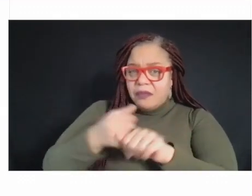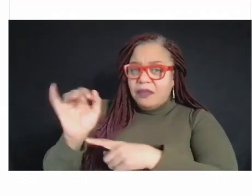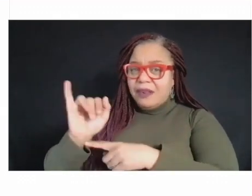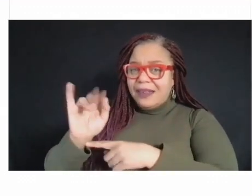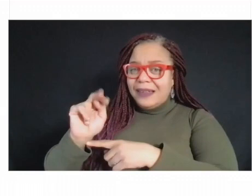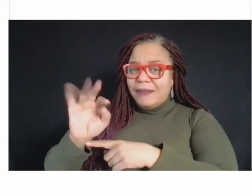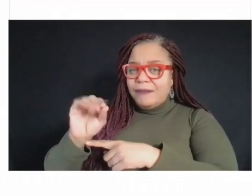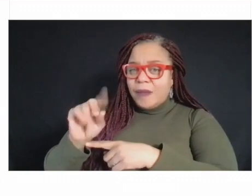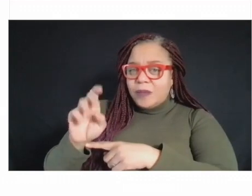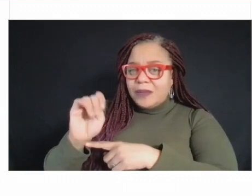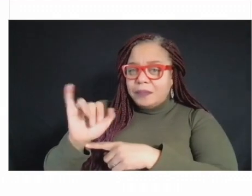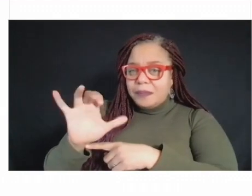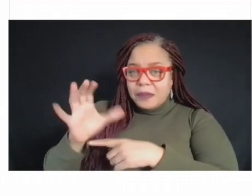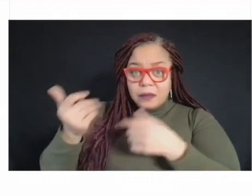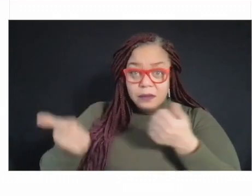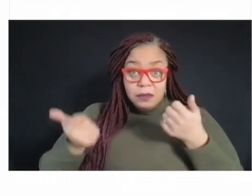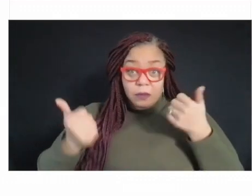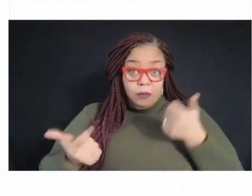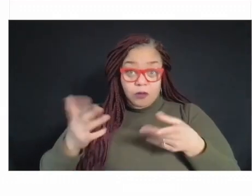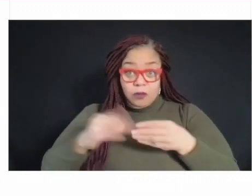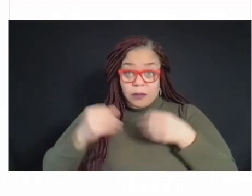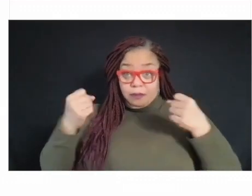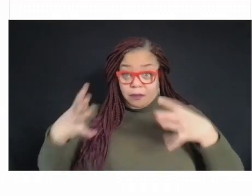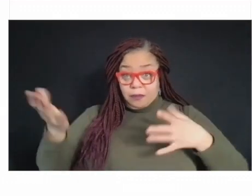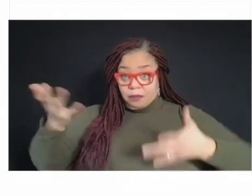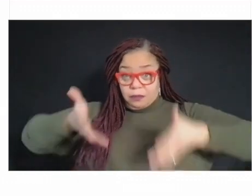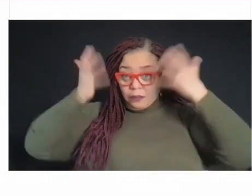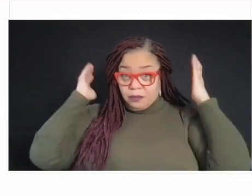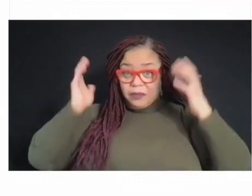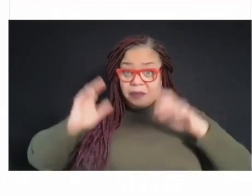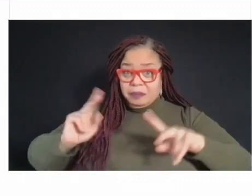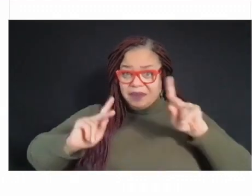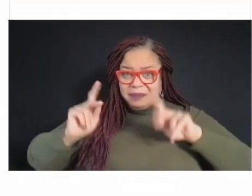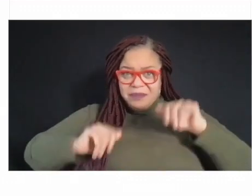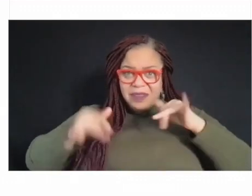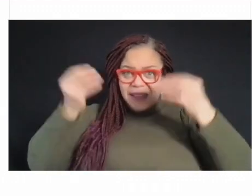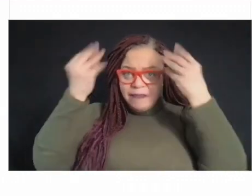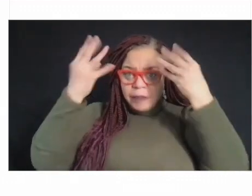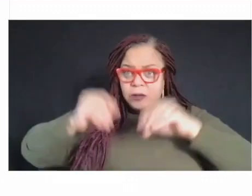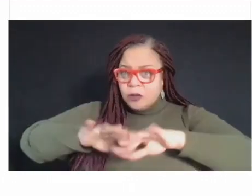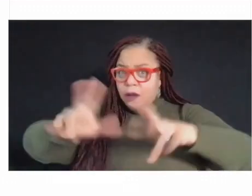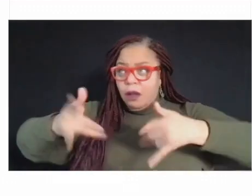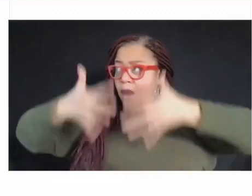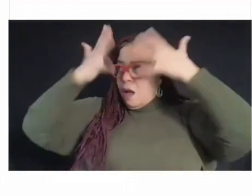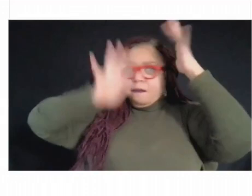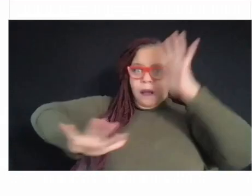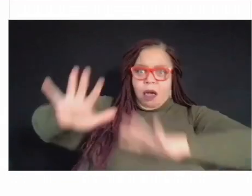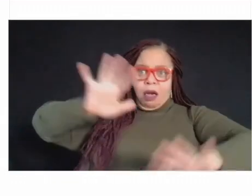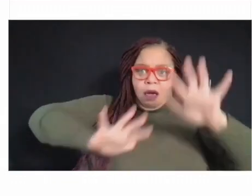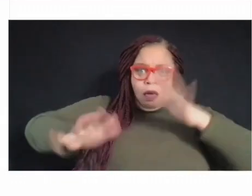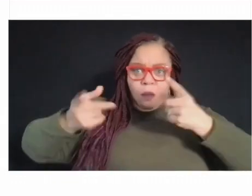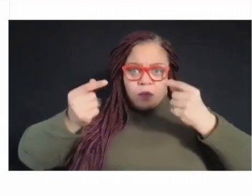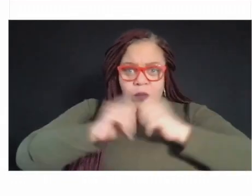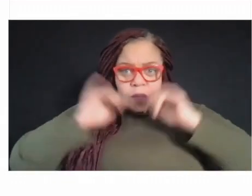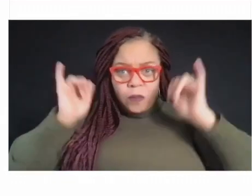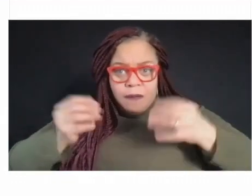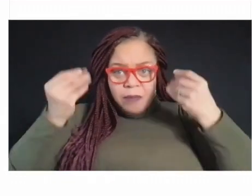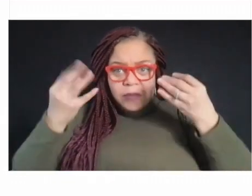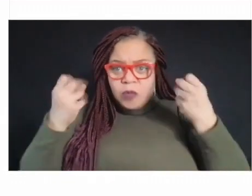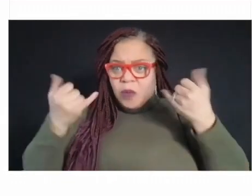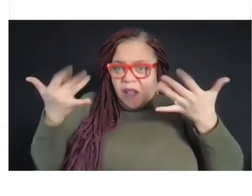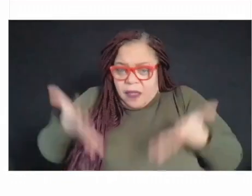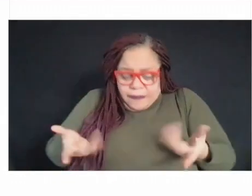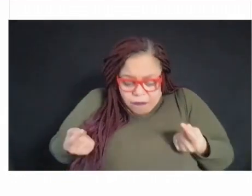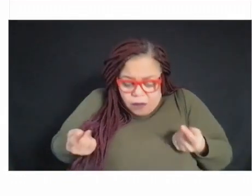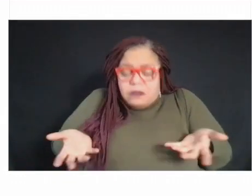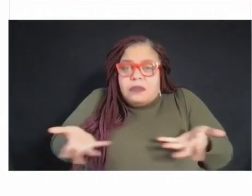and overwhelming amount of information. So where does this leave us? Well, people are inundated with information, and